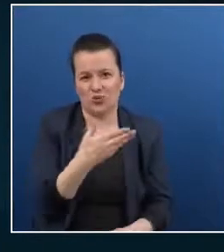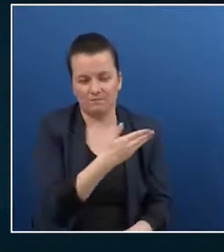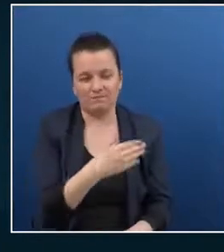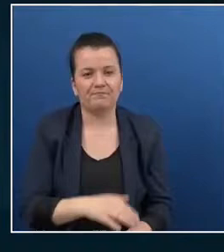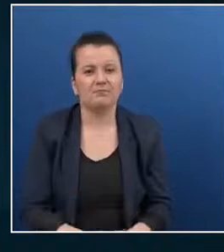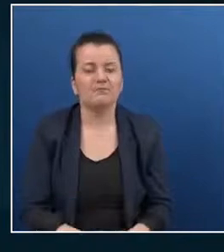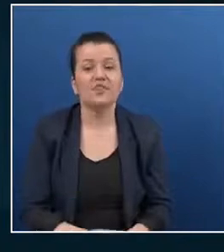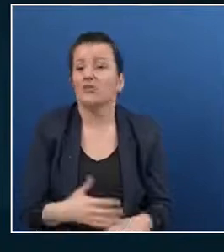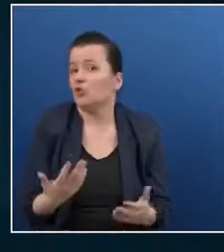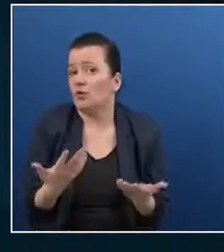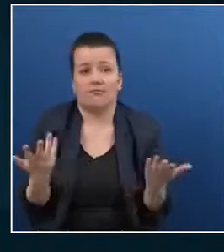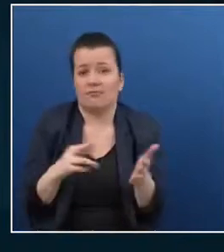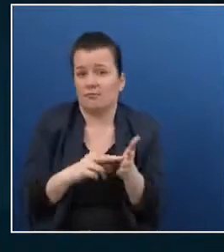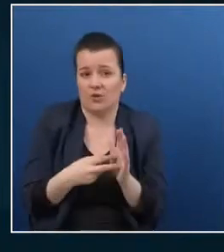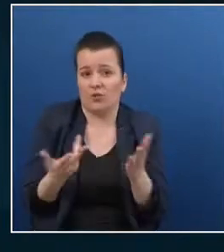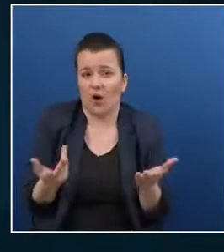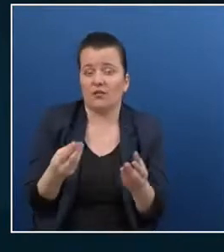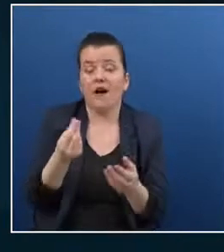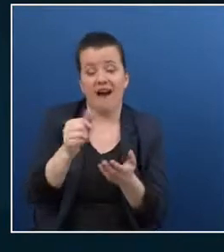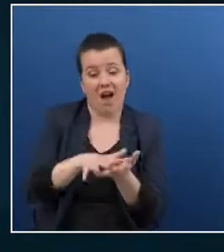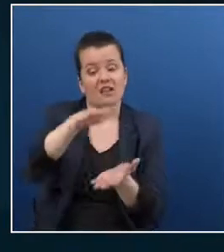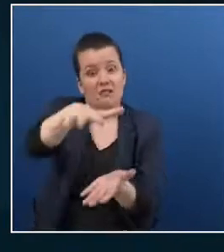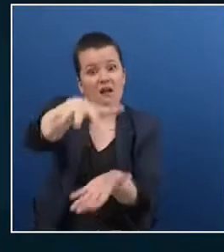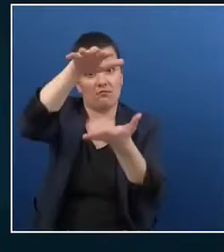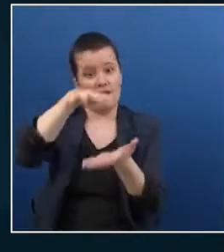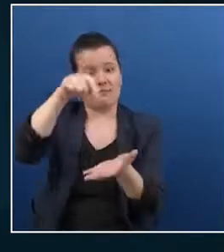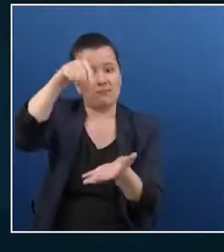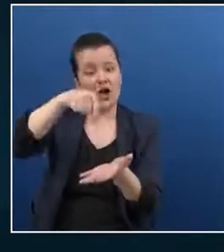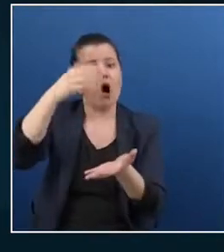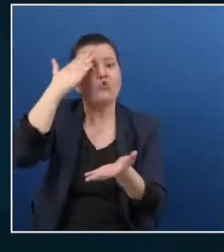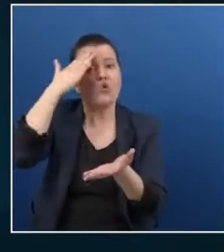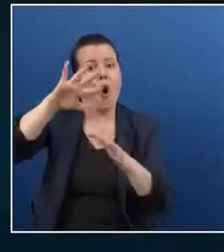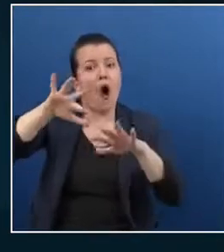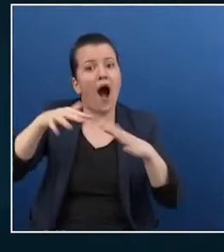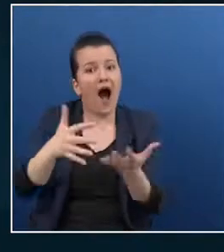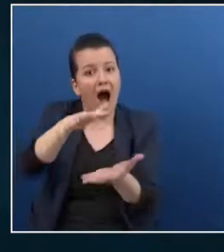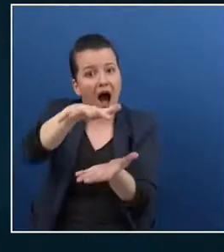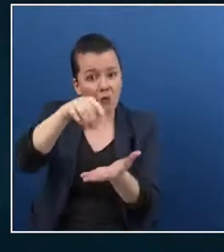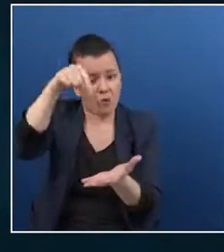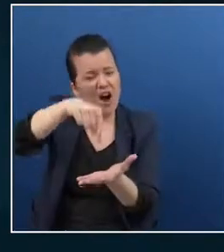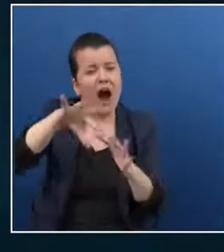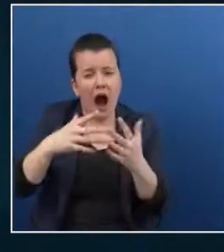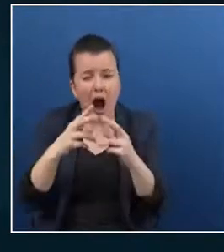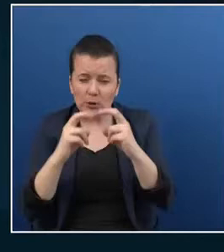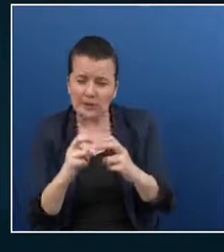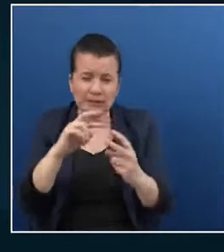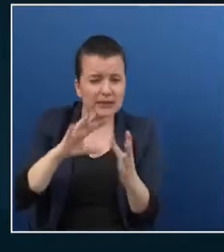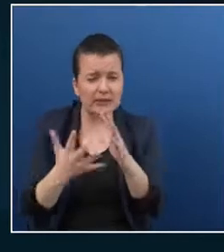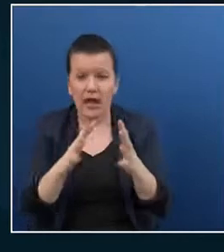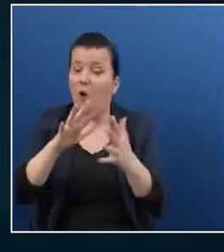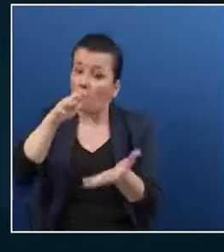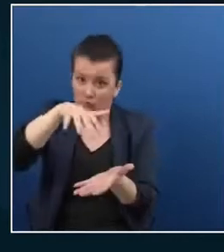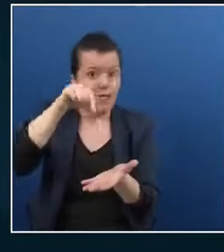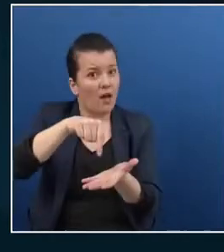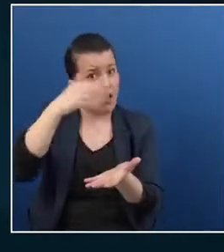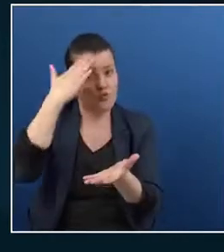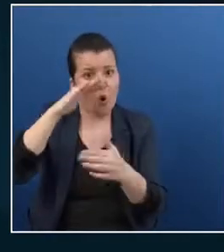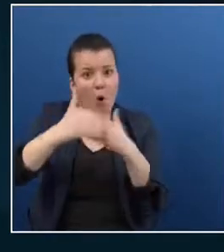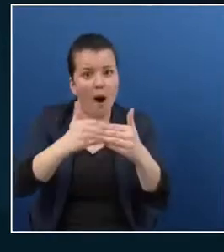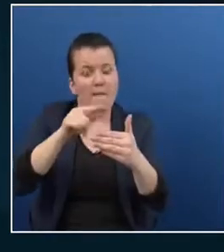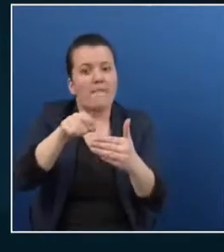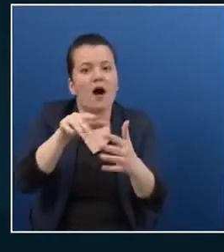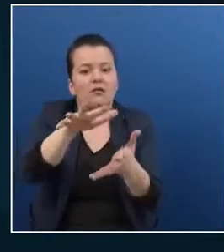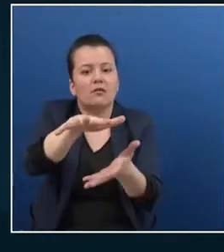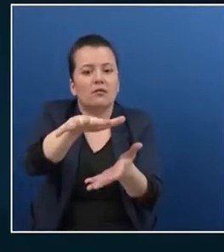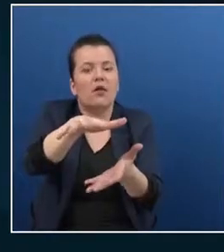and I can get the grant to work with the data, but I don't know how to get the data. And so, how do I get that new data from